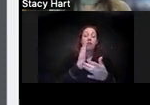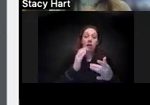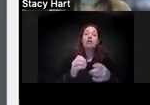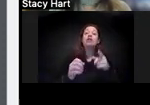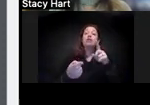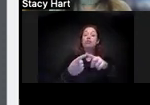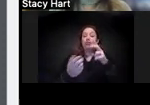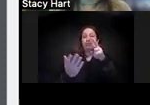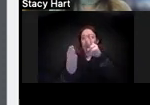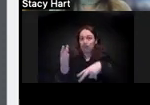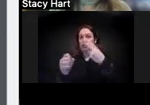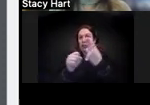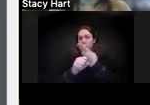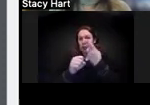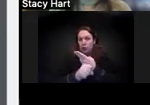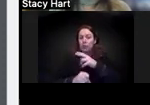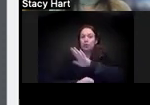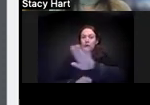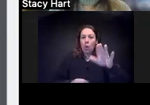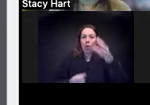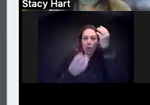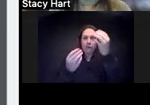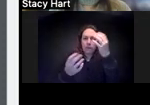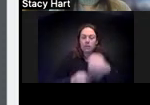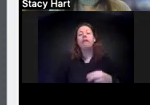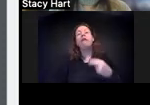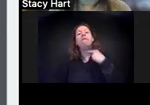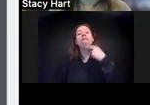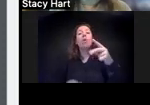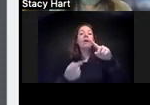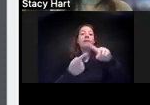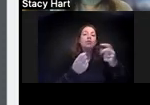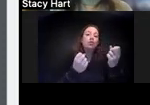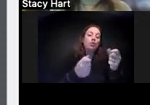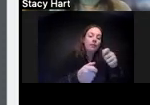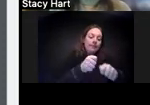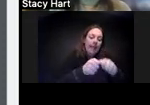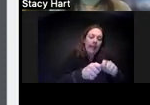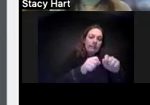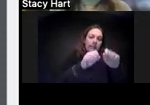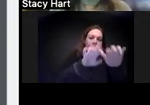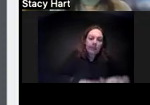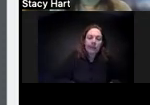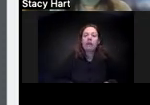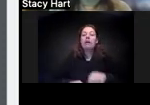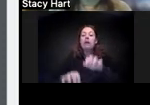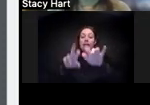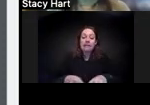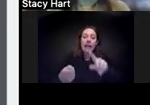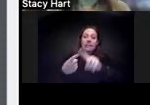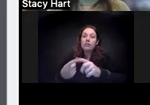they could use voice-to-text, text-to-voice software. They might use refreshable